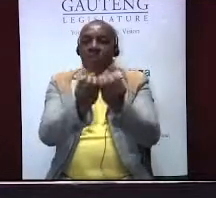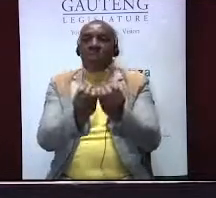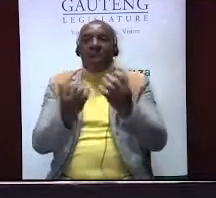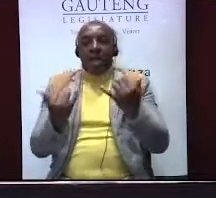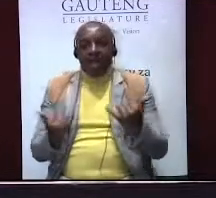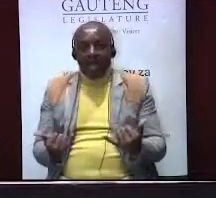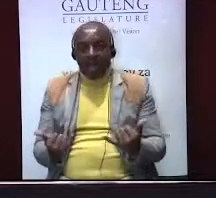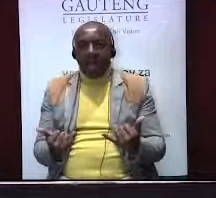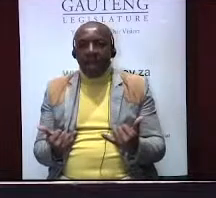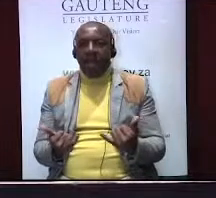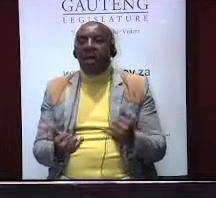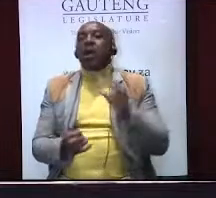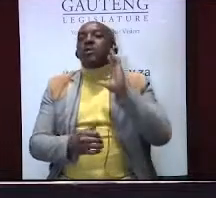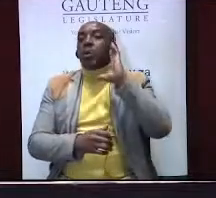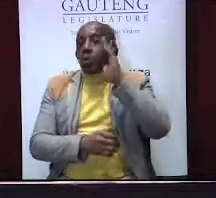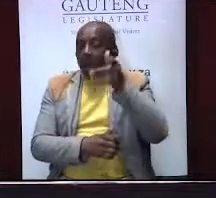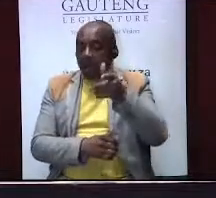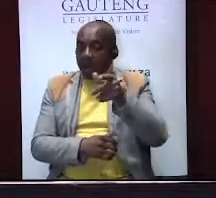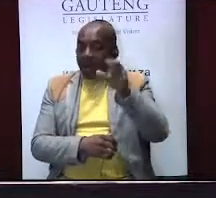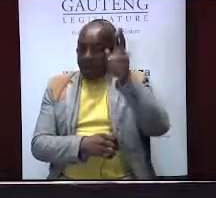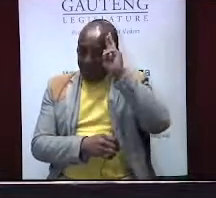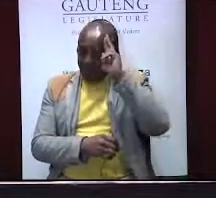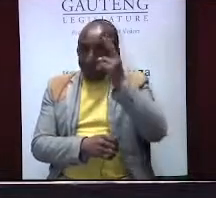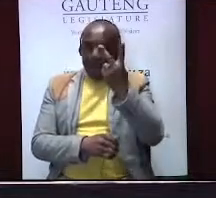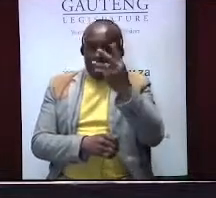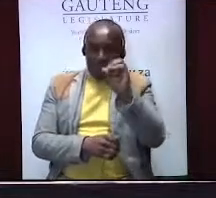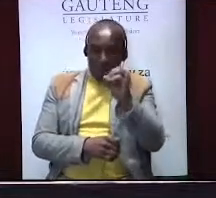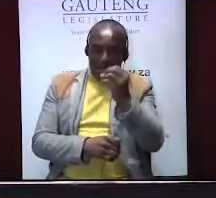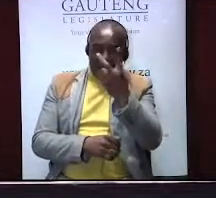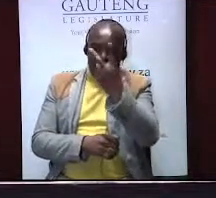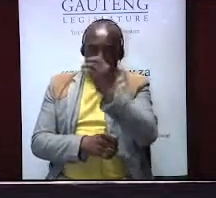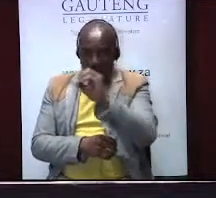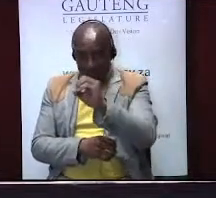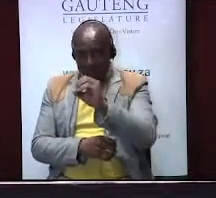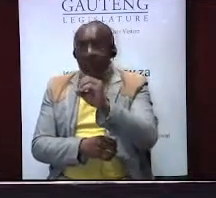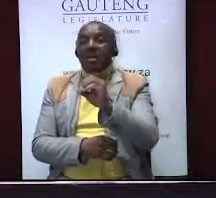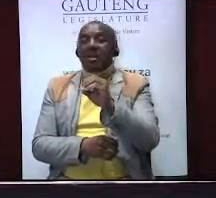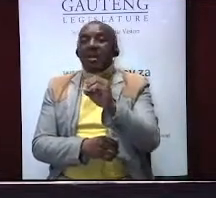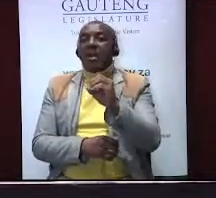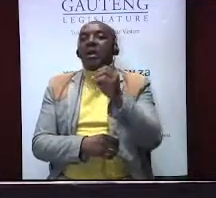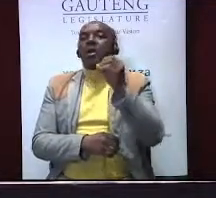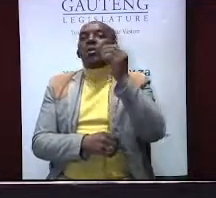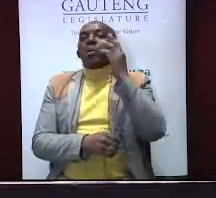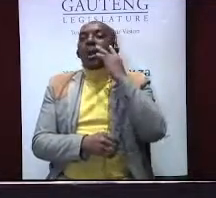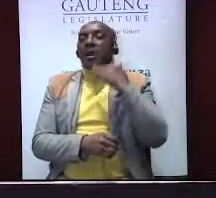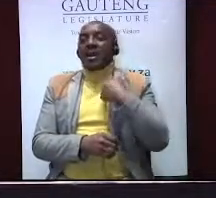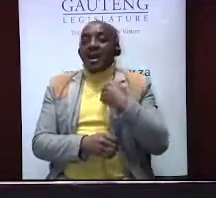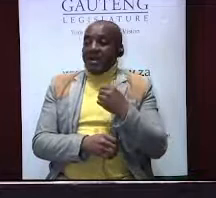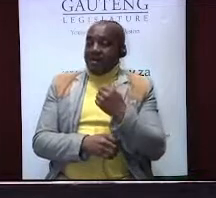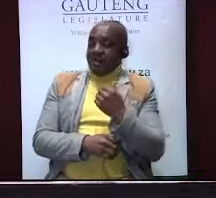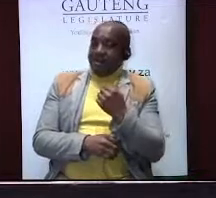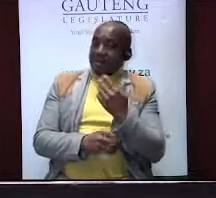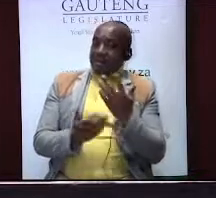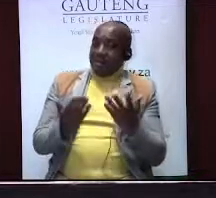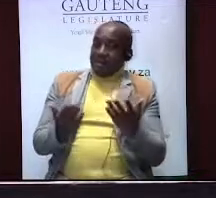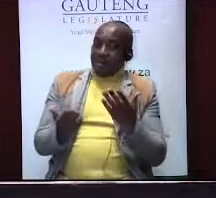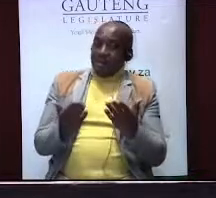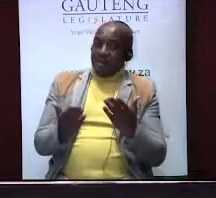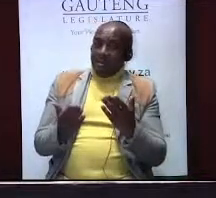Honorable members, you remember that in 2020, when we were faced with the